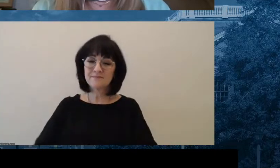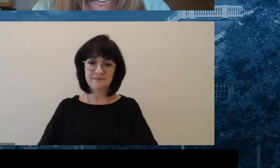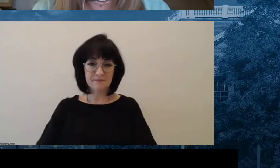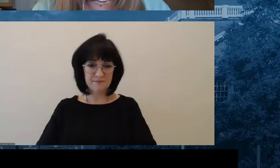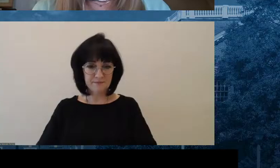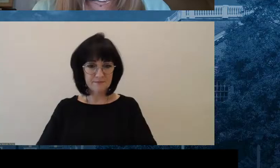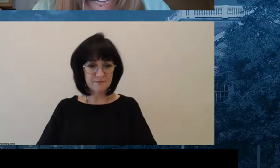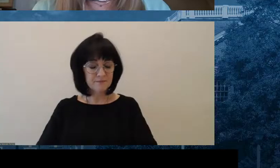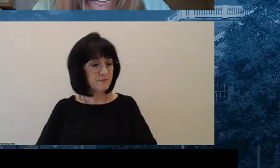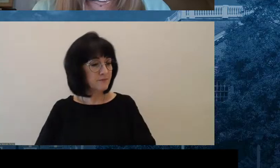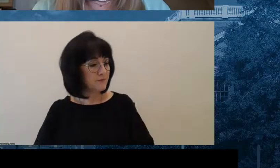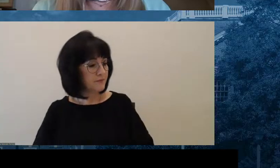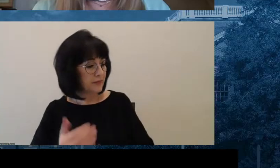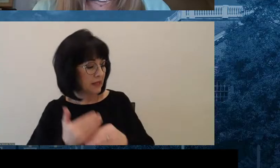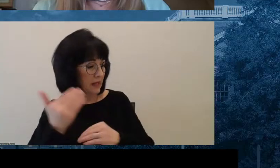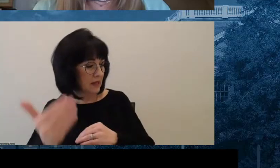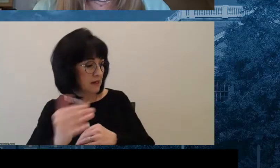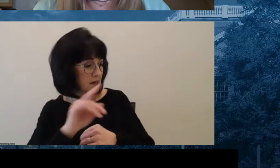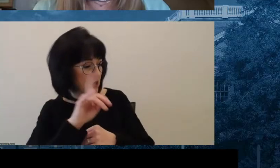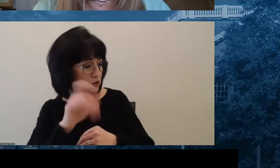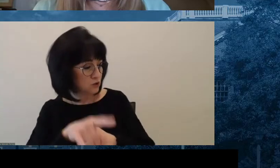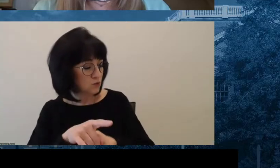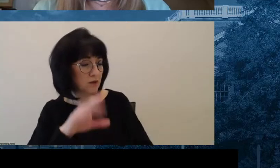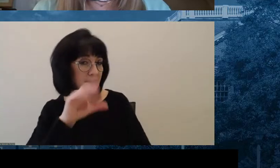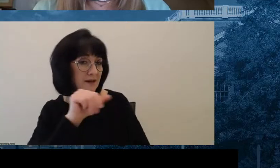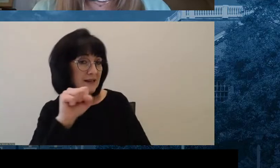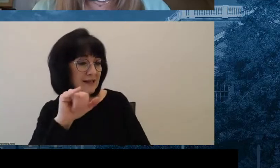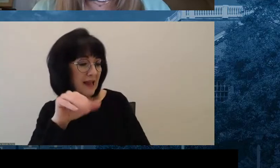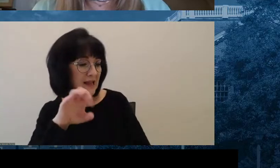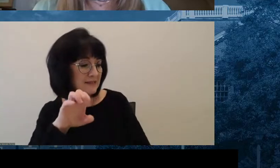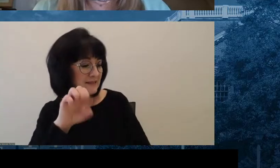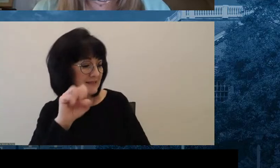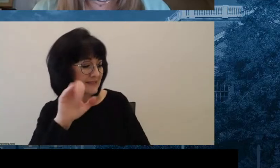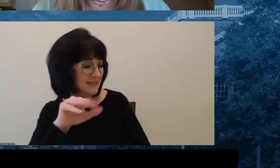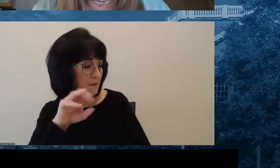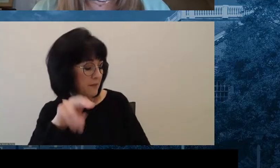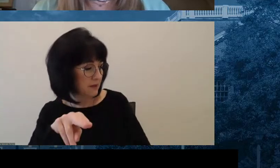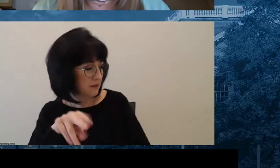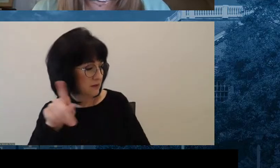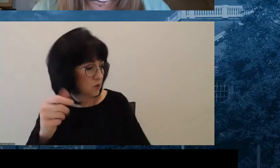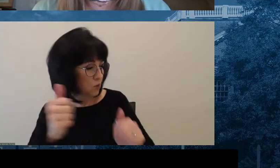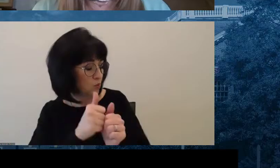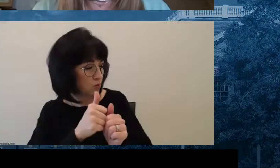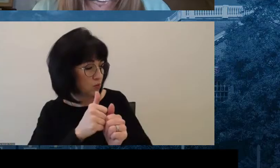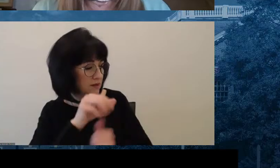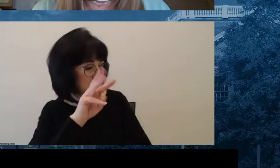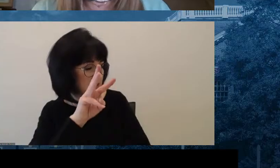All right, next we'll go to Cassie Semin with WBOC.